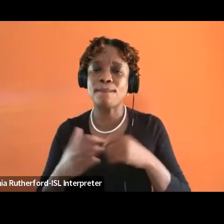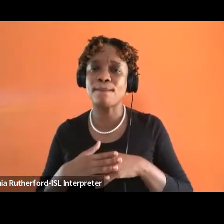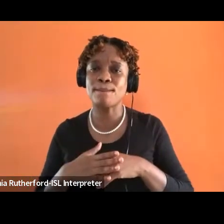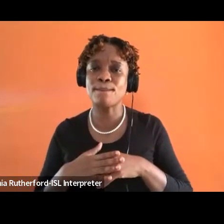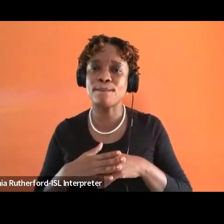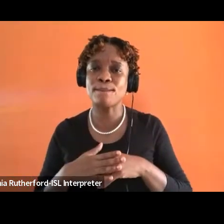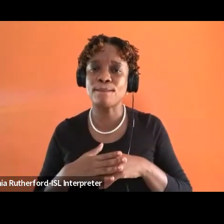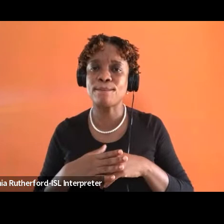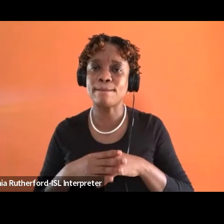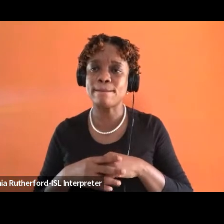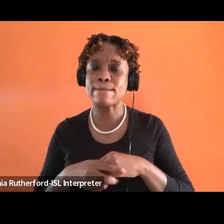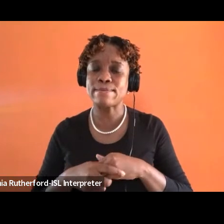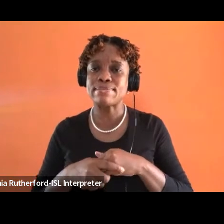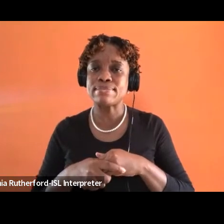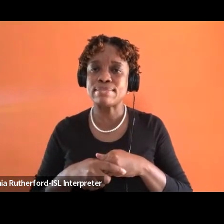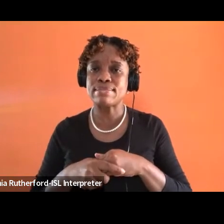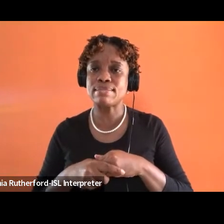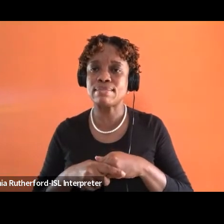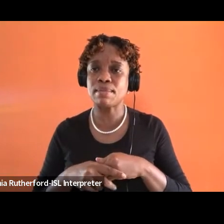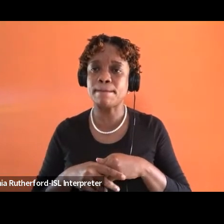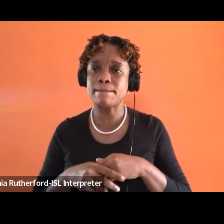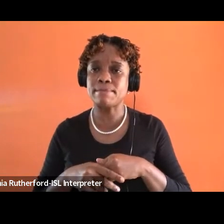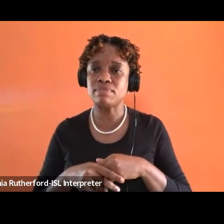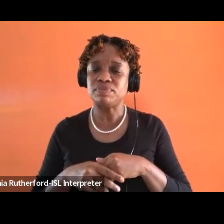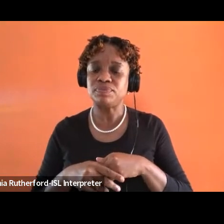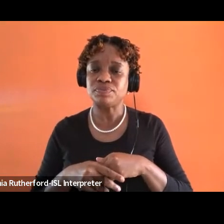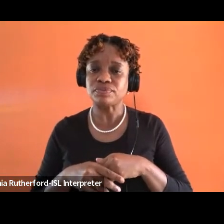were responding to.